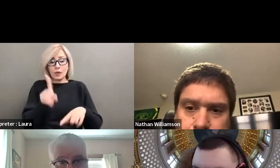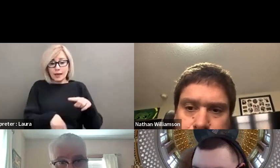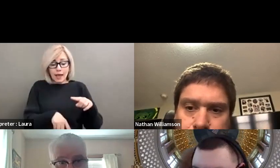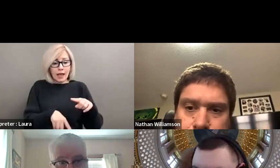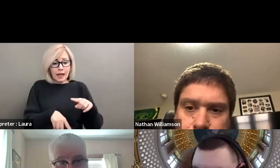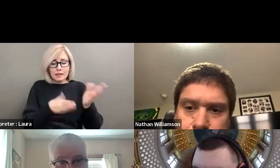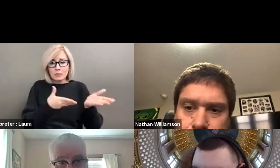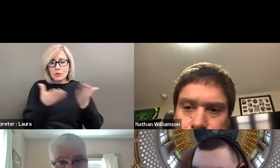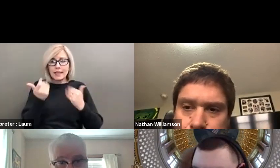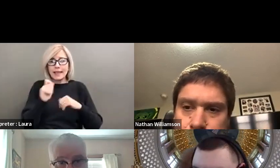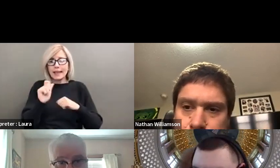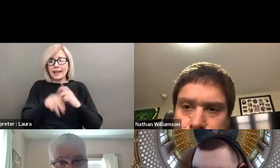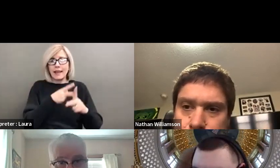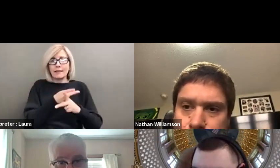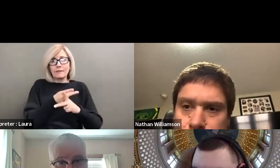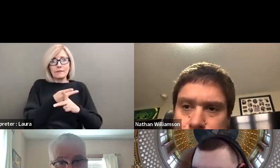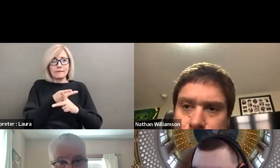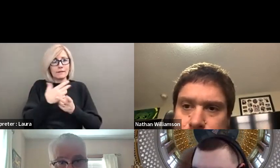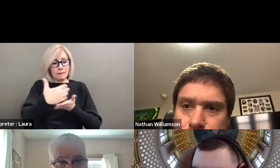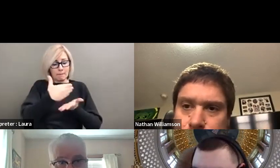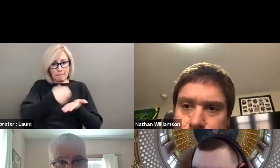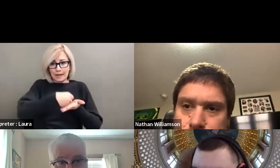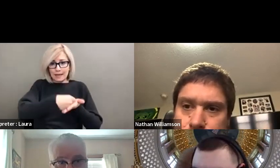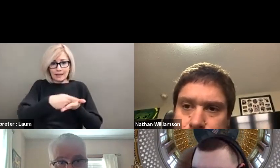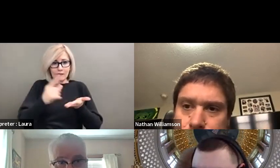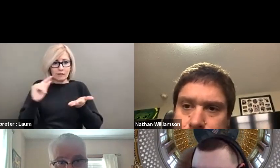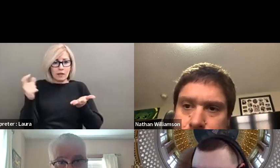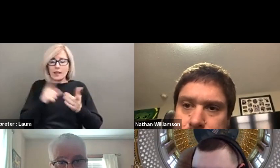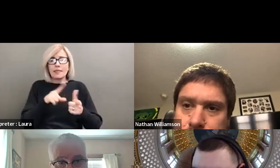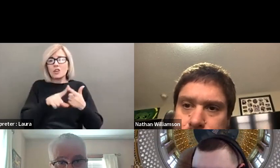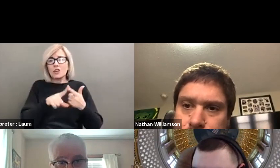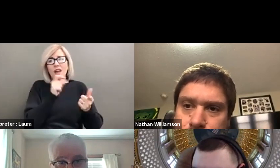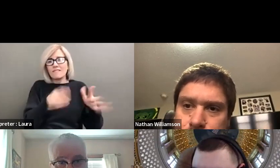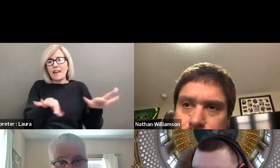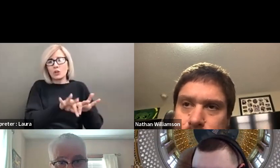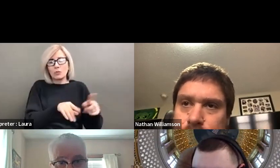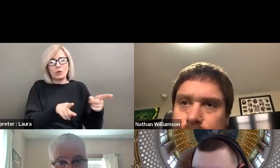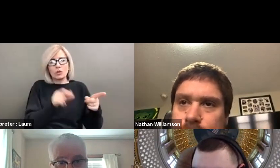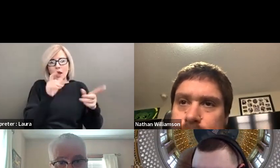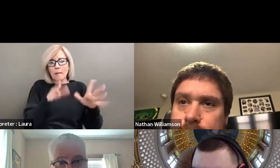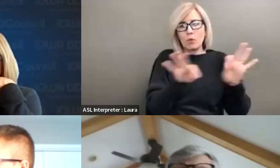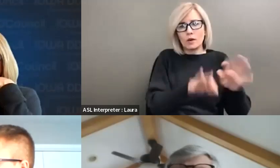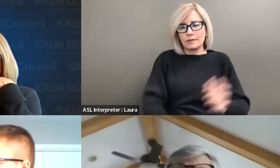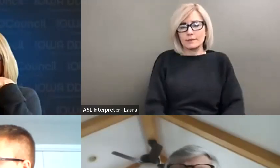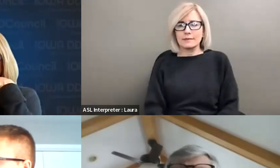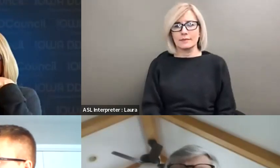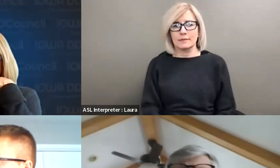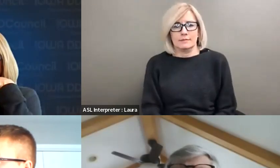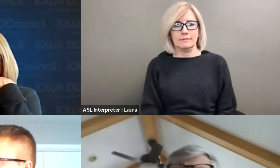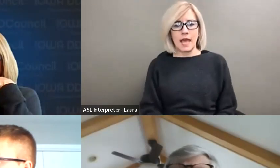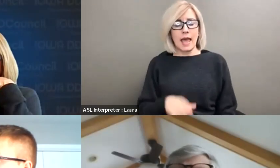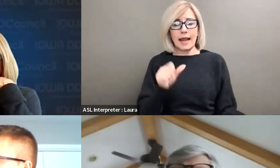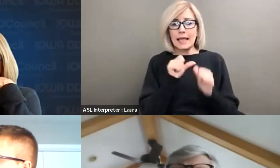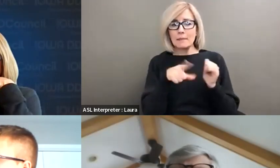in any kind of revenue to tax, you're not valuable and you don't matter. And again, I keep telling